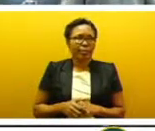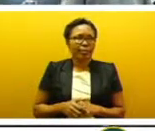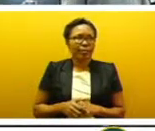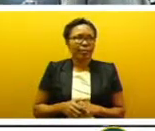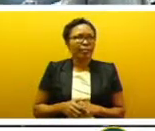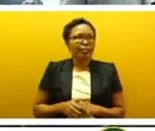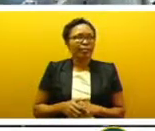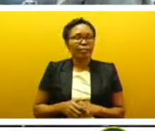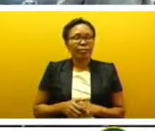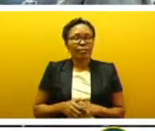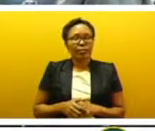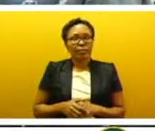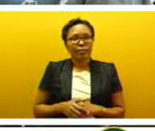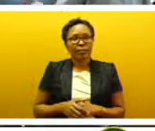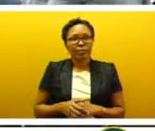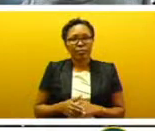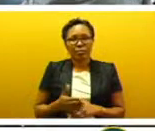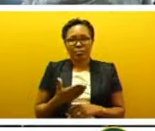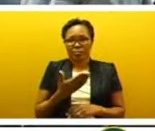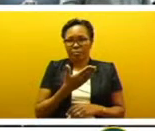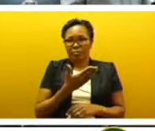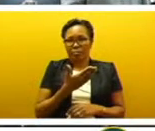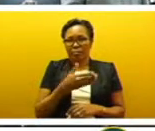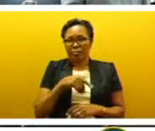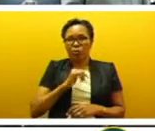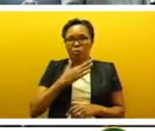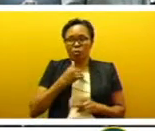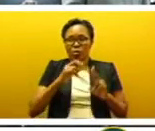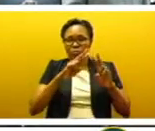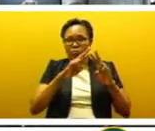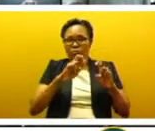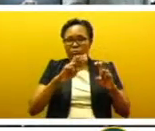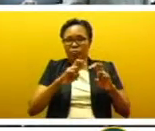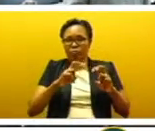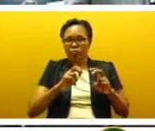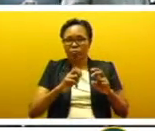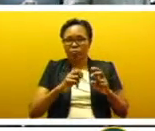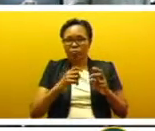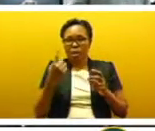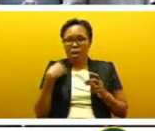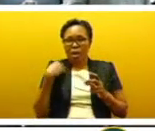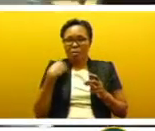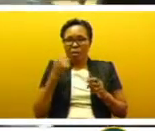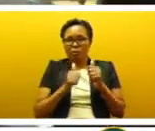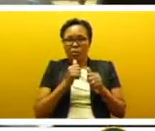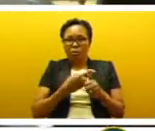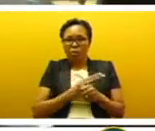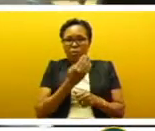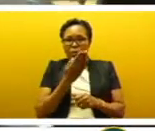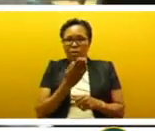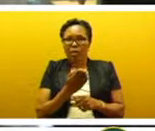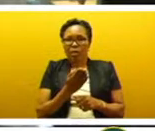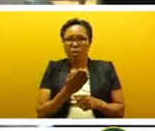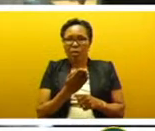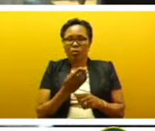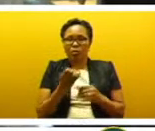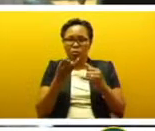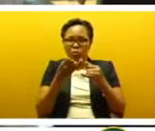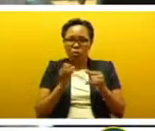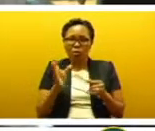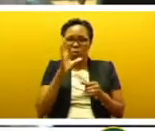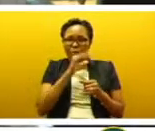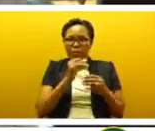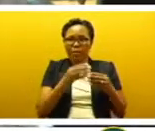Yes, we are going to interrogate the figures that were used here to attempt to mislead this